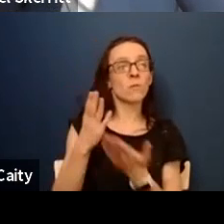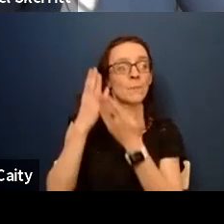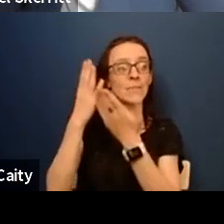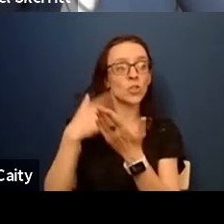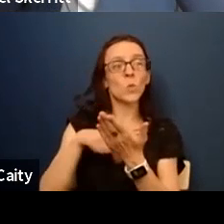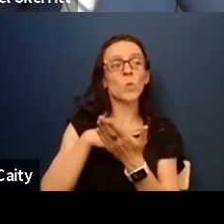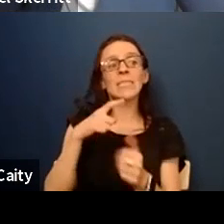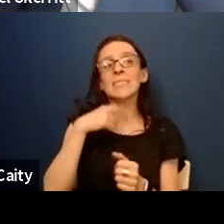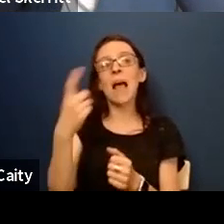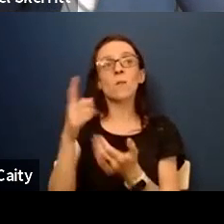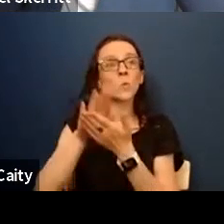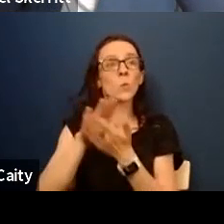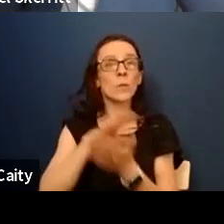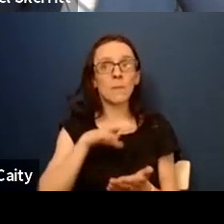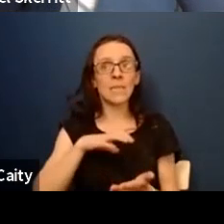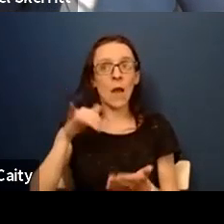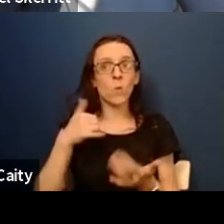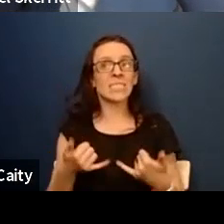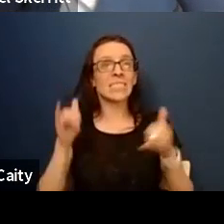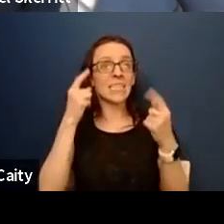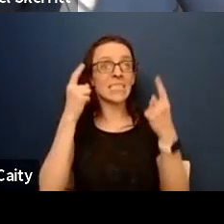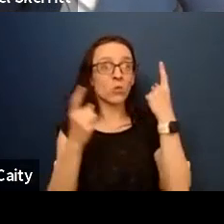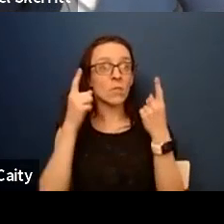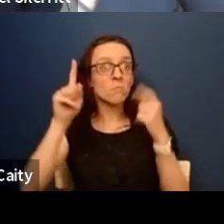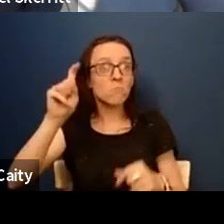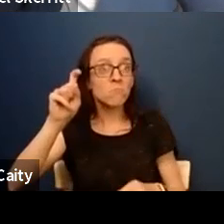we are still considering. That is the question.